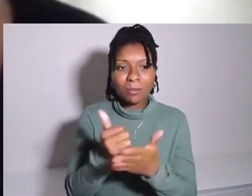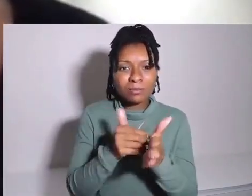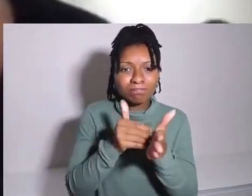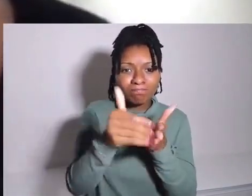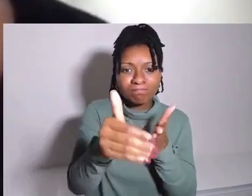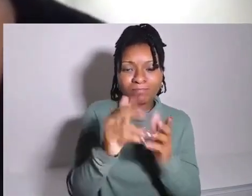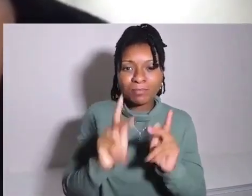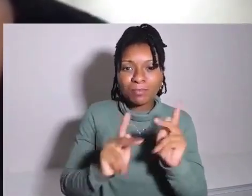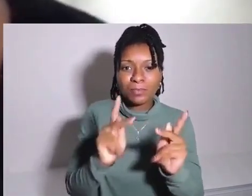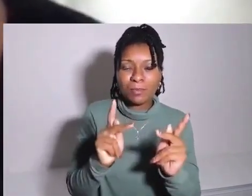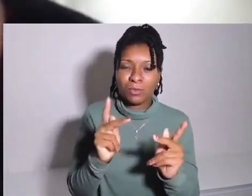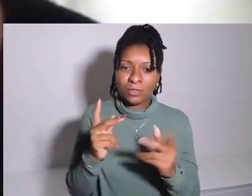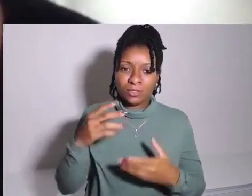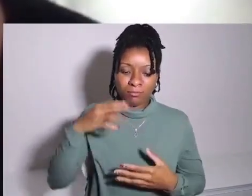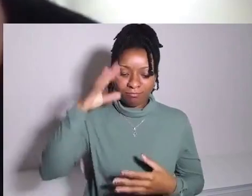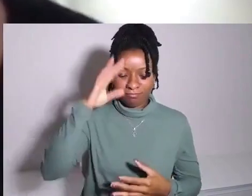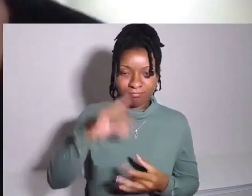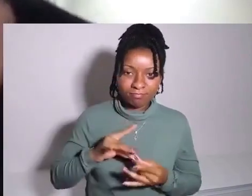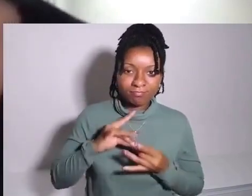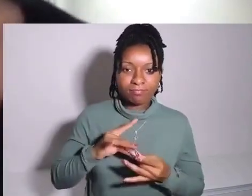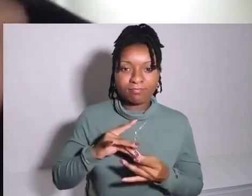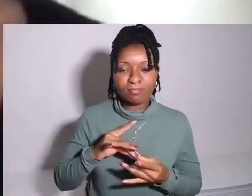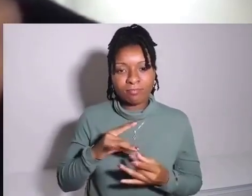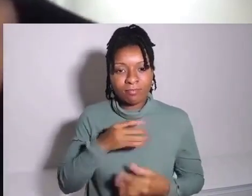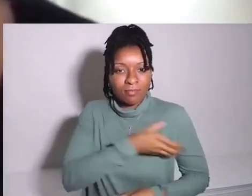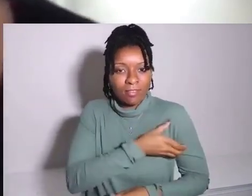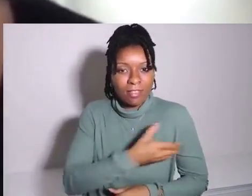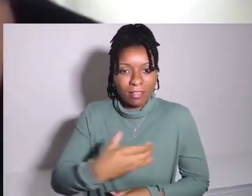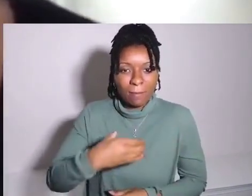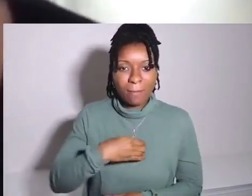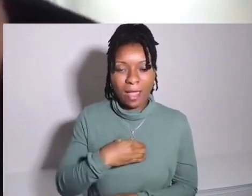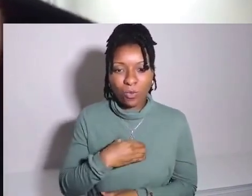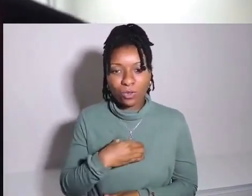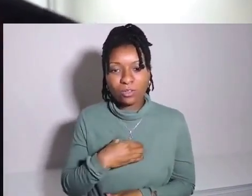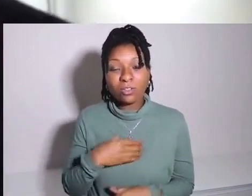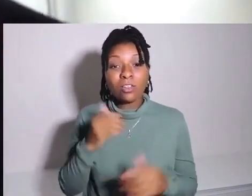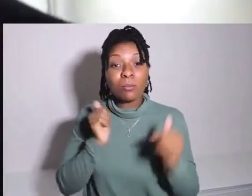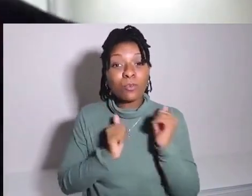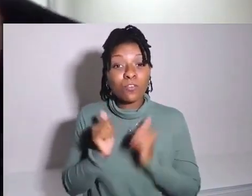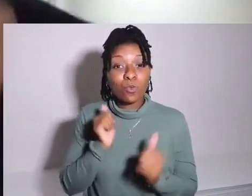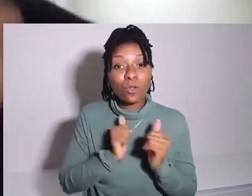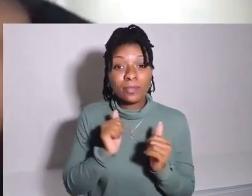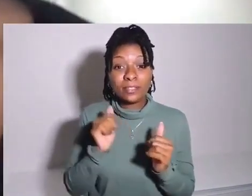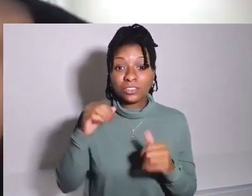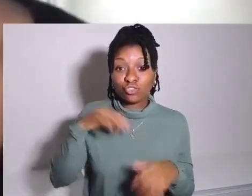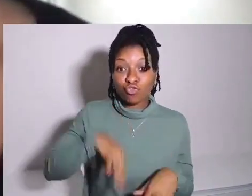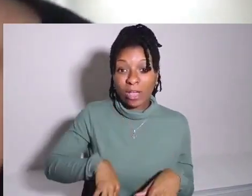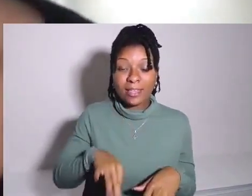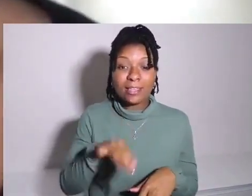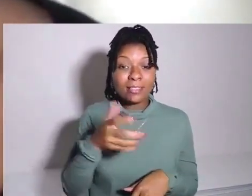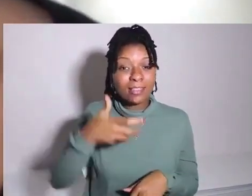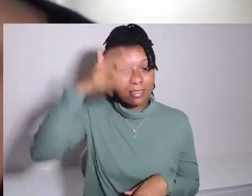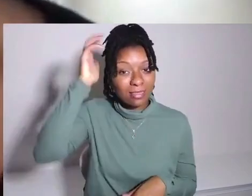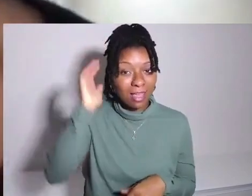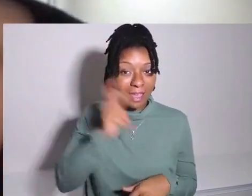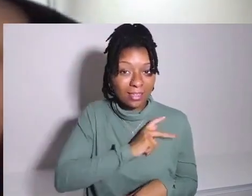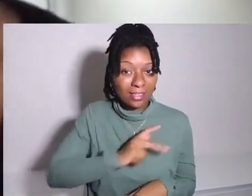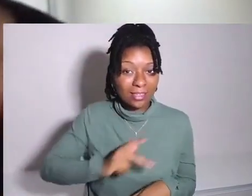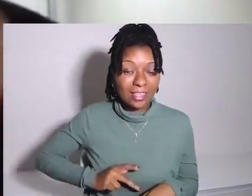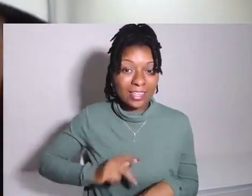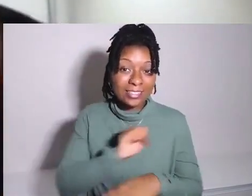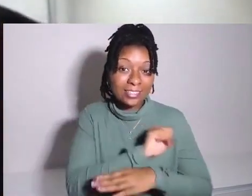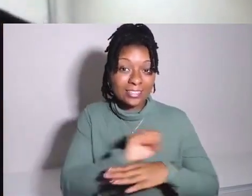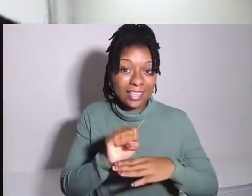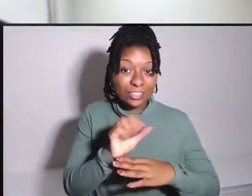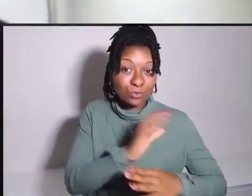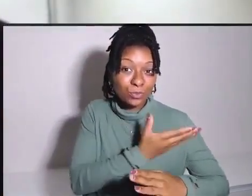power. Gina's performance credits include the Lion King stage musical, and she also tours performing her own